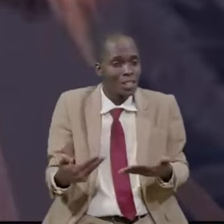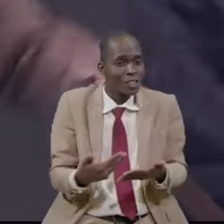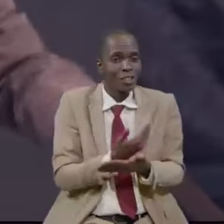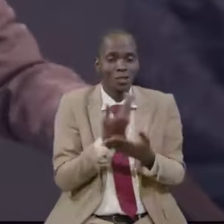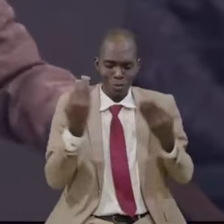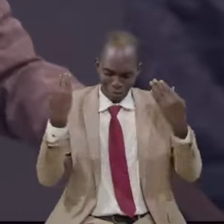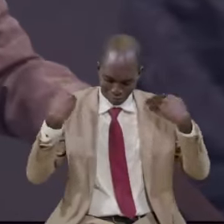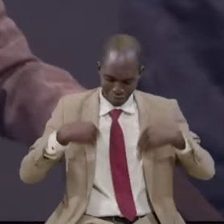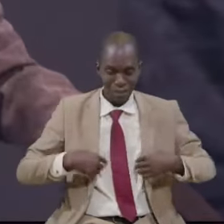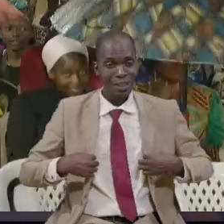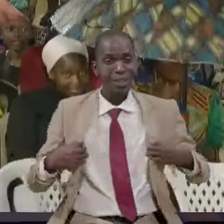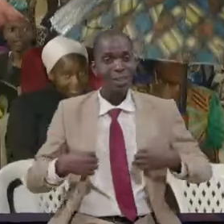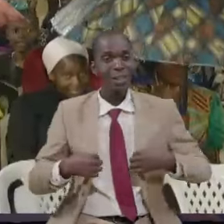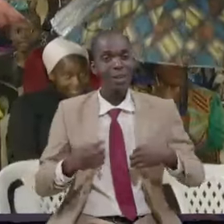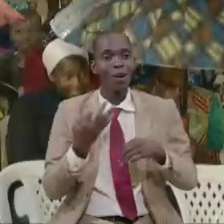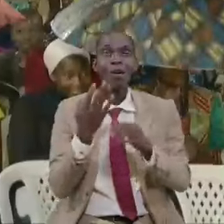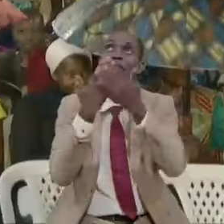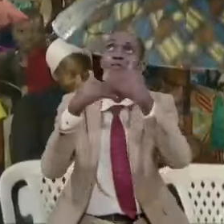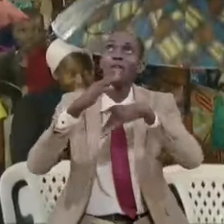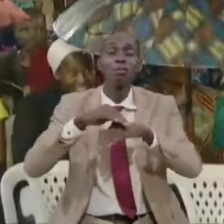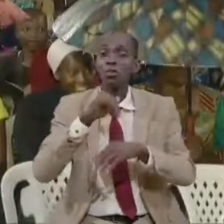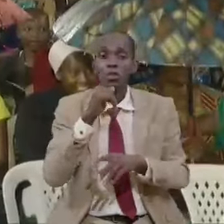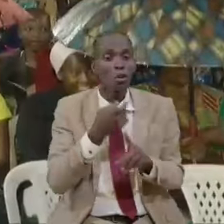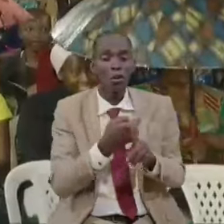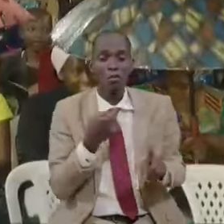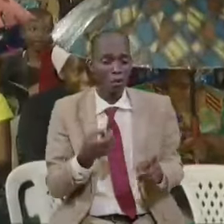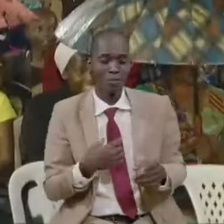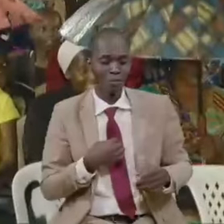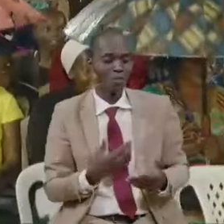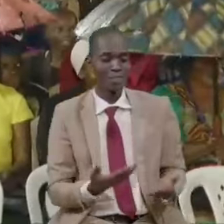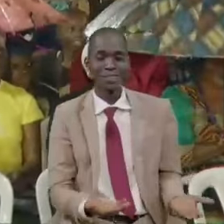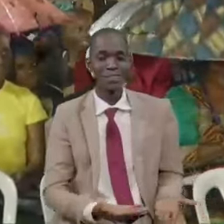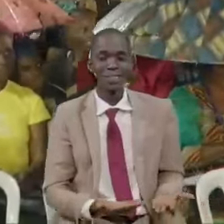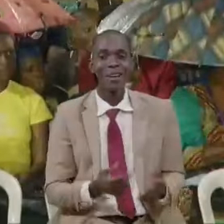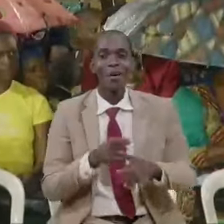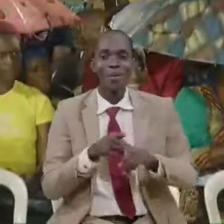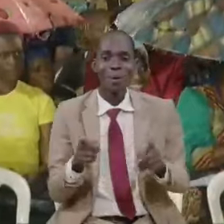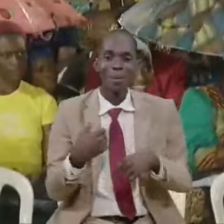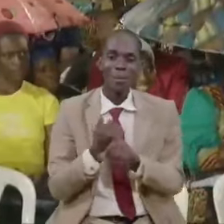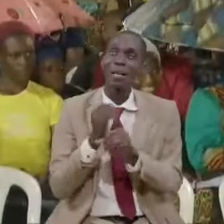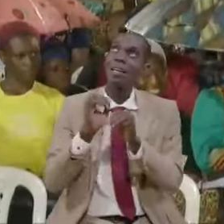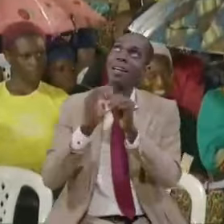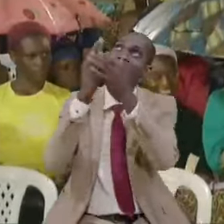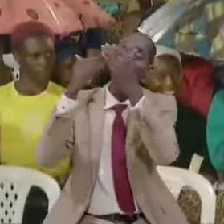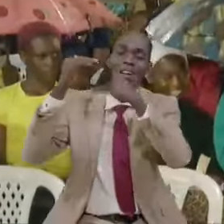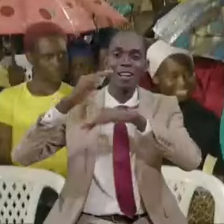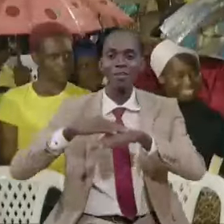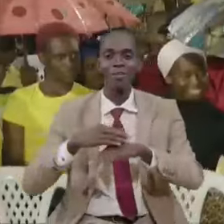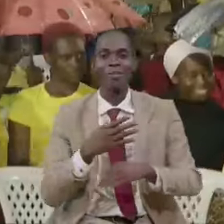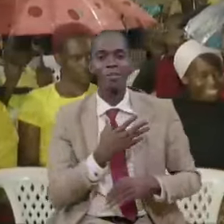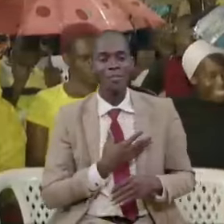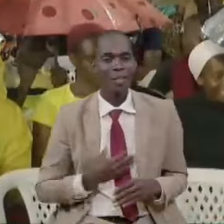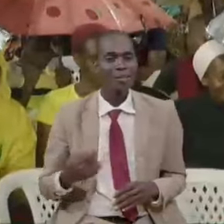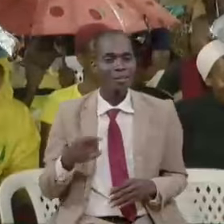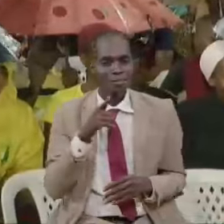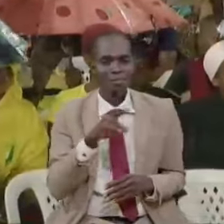was not made in Abba here, made in heaven. And then you are clothed. And I see a